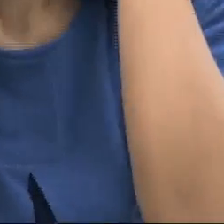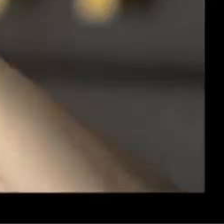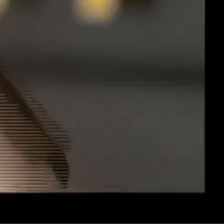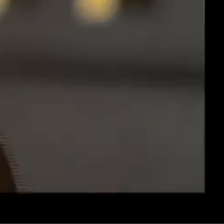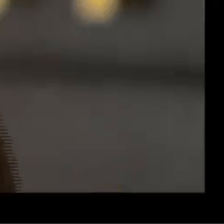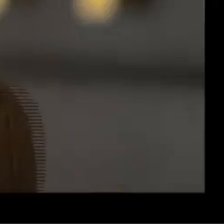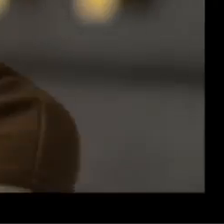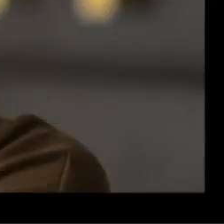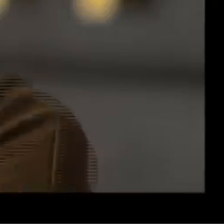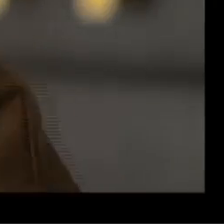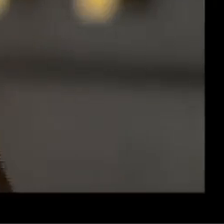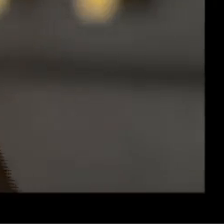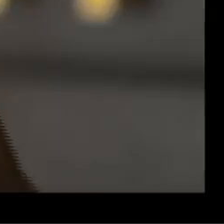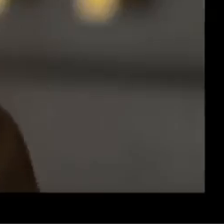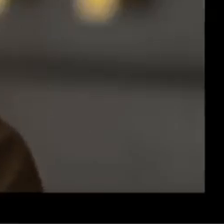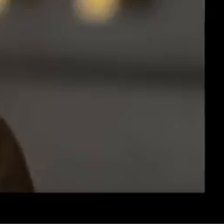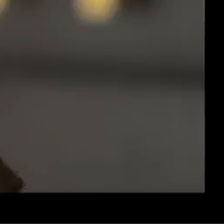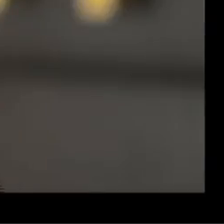jarakmu.